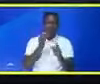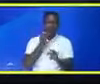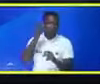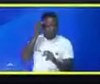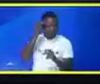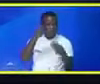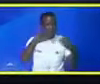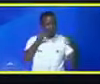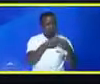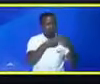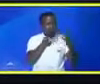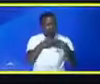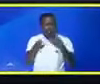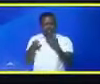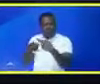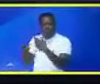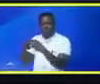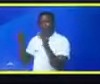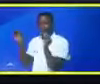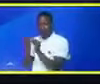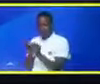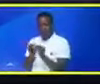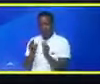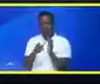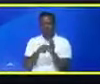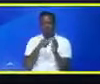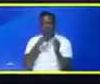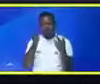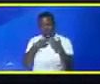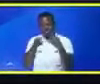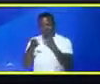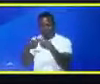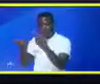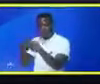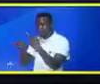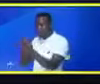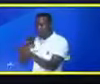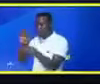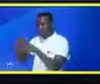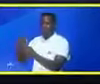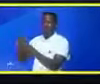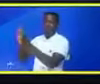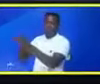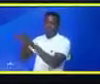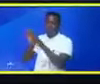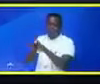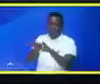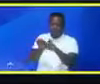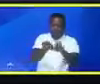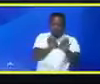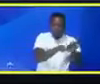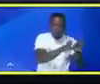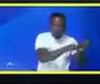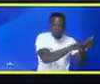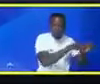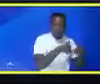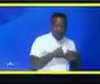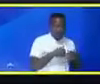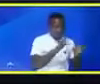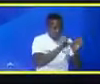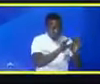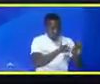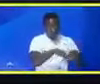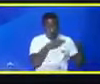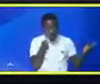multiple rooms. And do you know that midwifing all the rooms are doors? And to open all those doors, every door